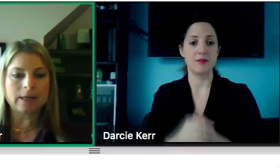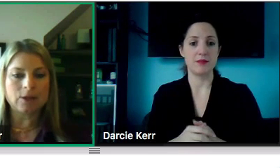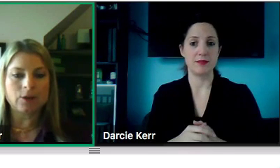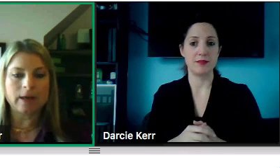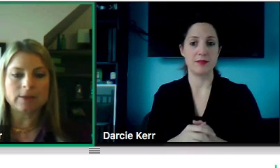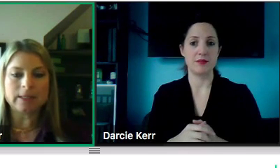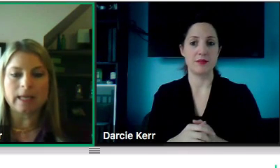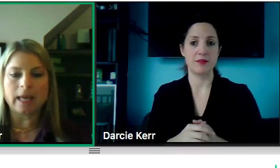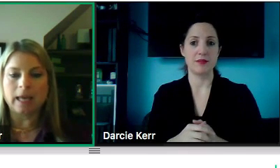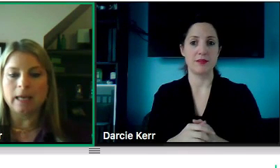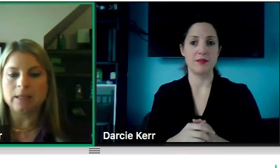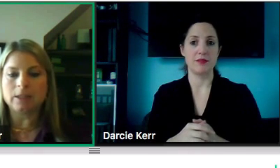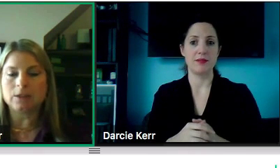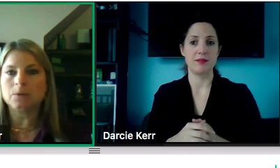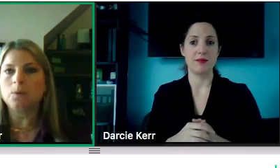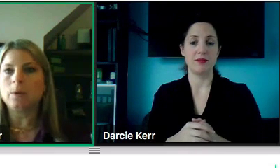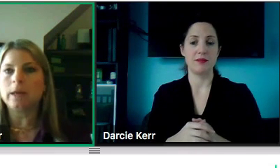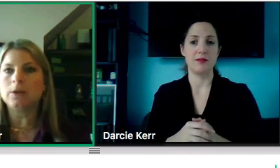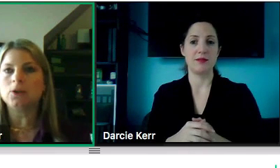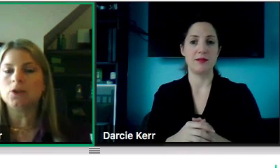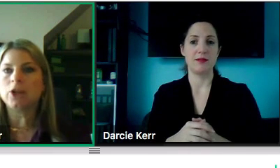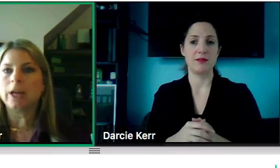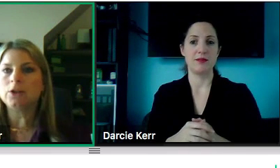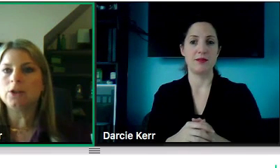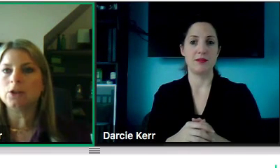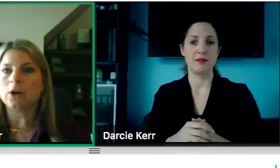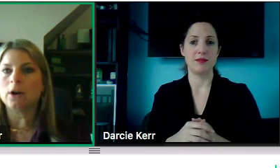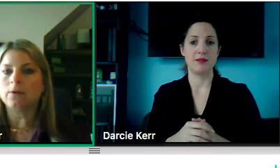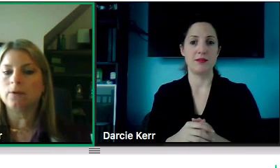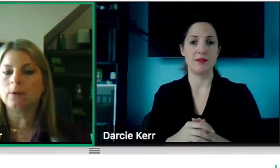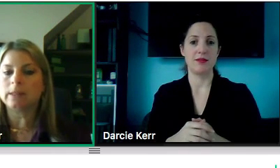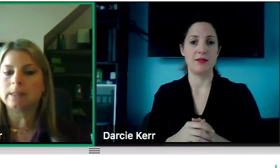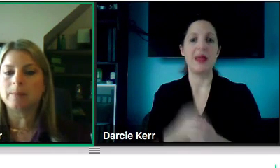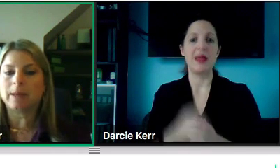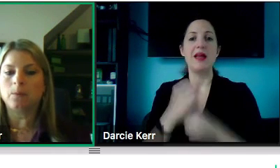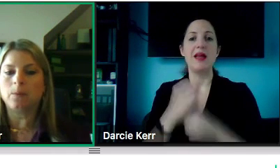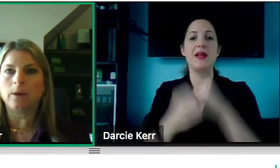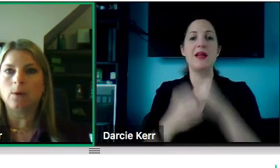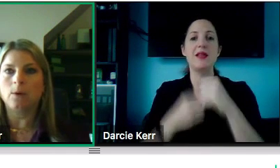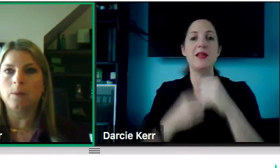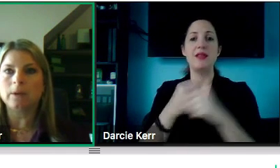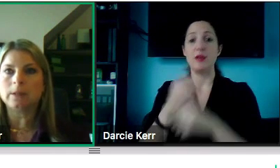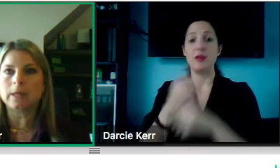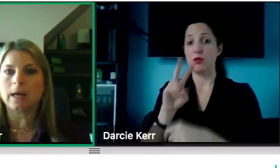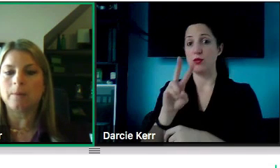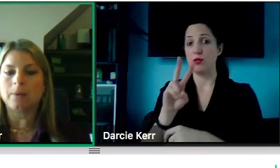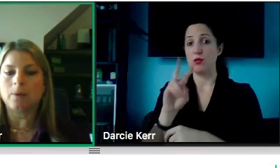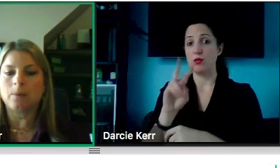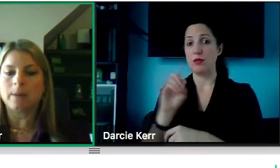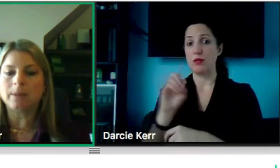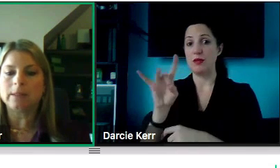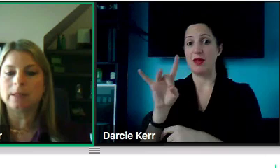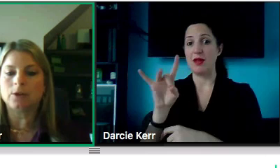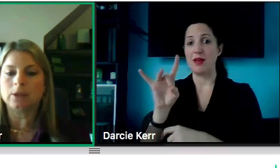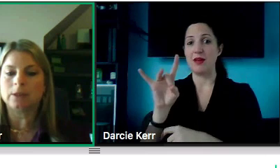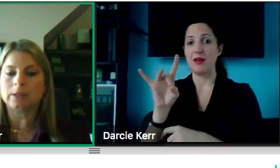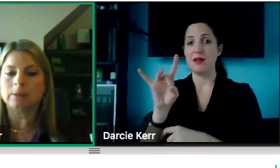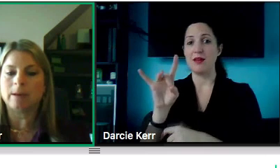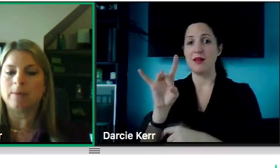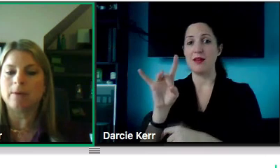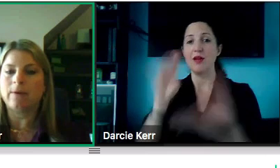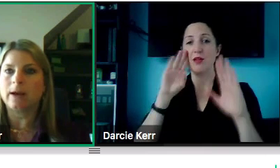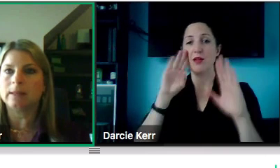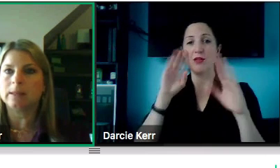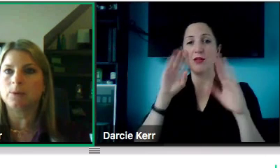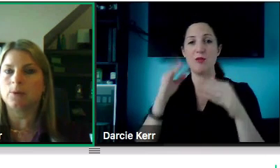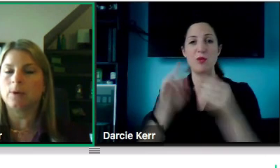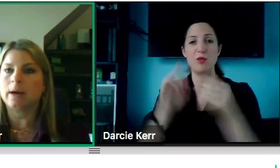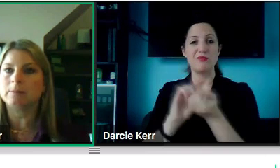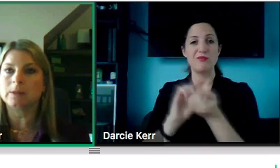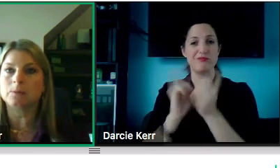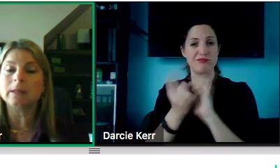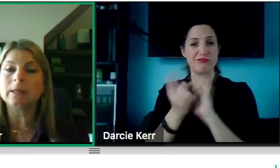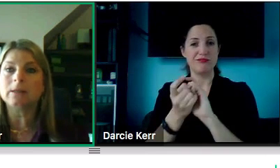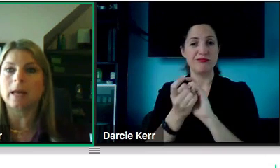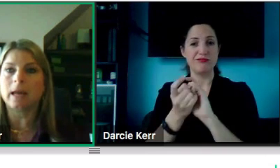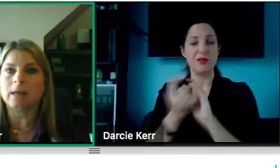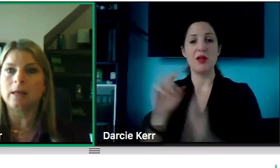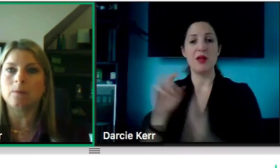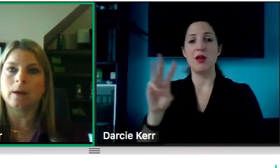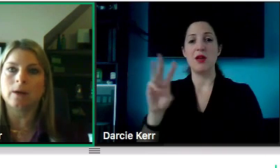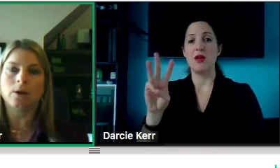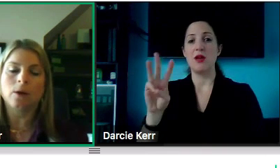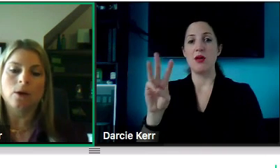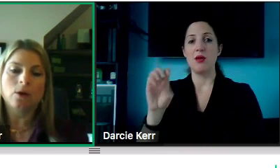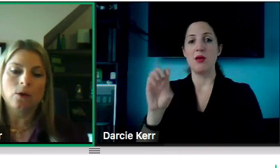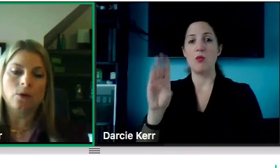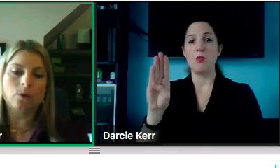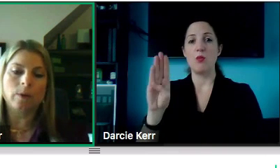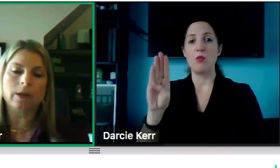In 2008, we changed our focus a bit. We opened up the Web Essentials Web Advanced programs really